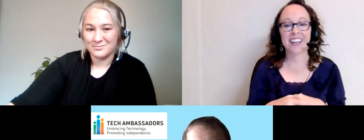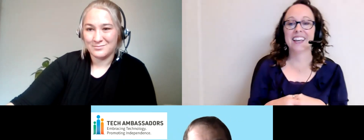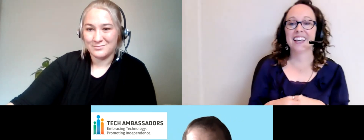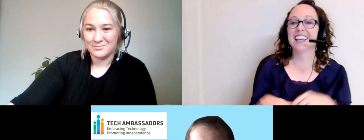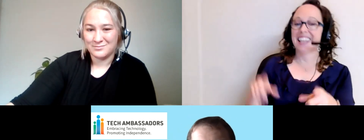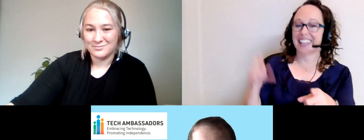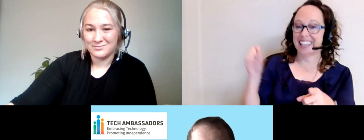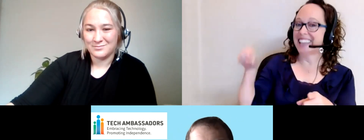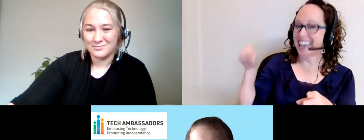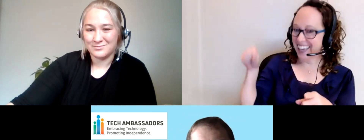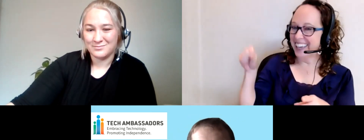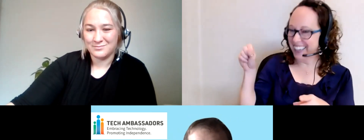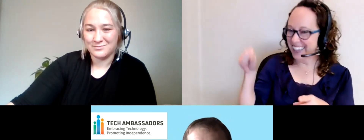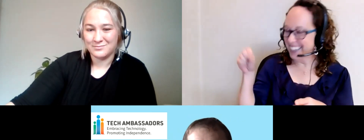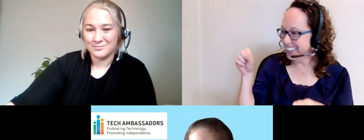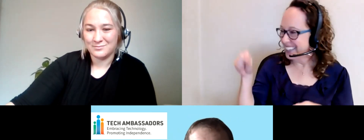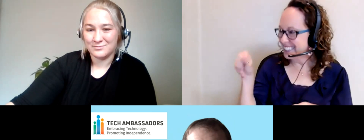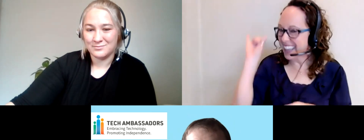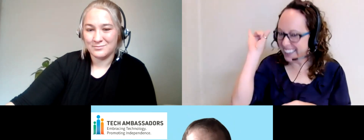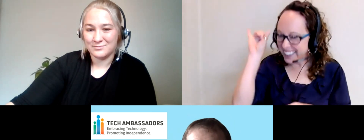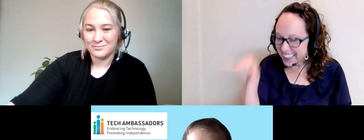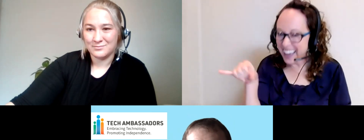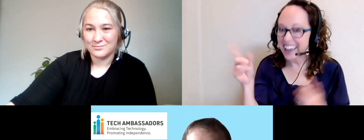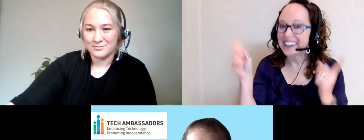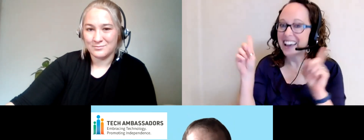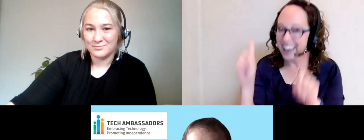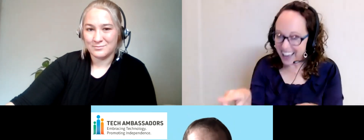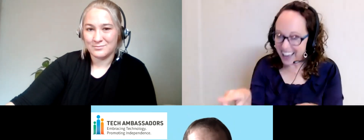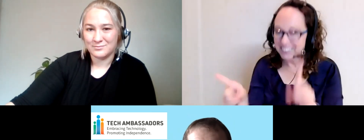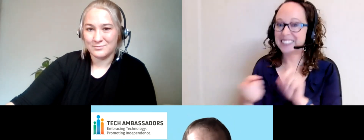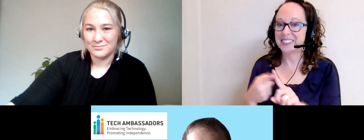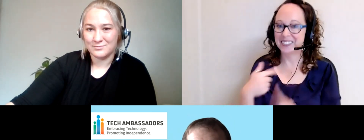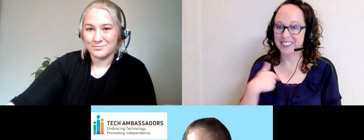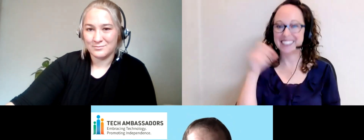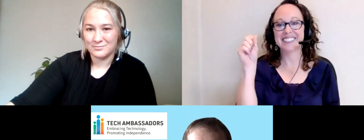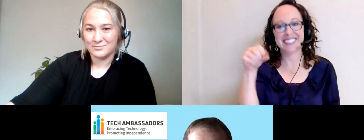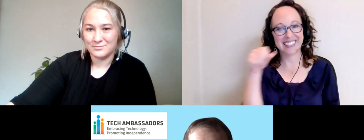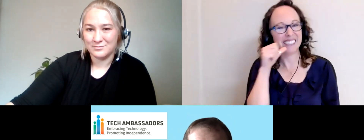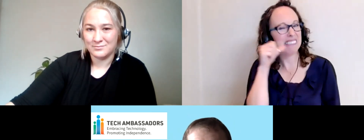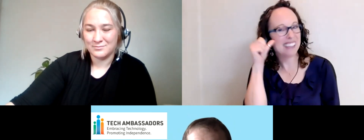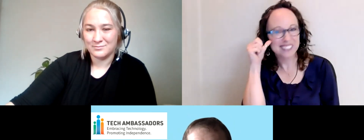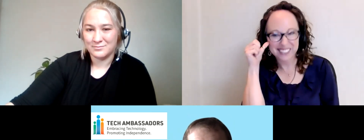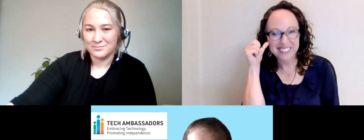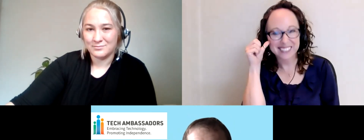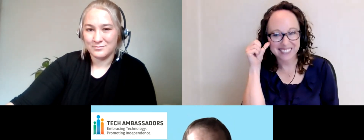actually ran into that situation How about that? yesterday. Well, I'll tell you what. Oh, go